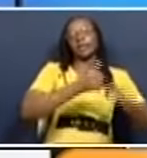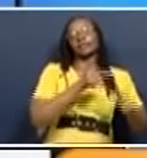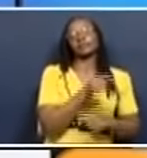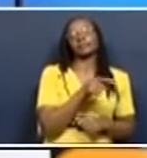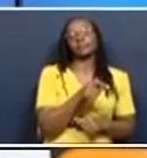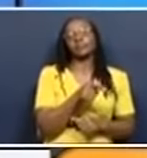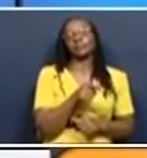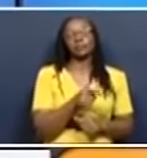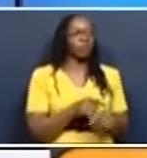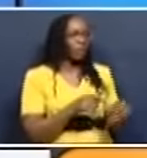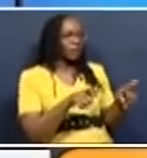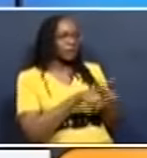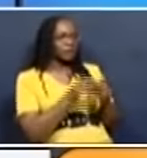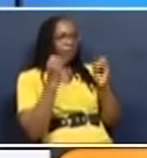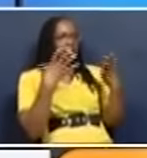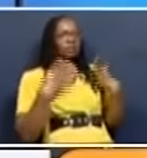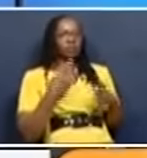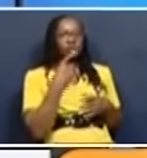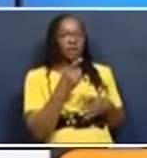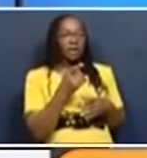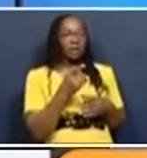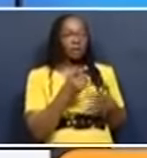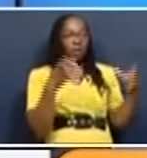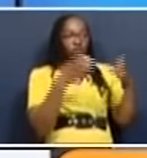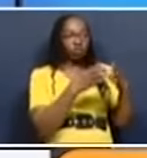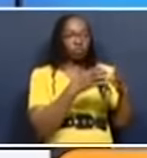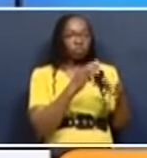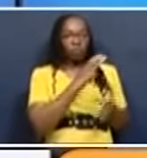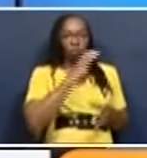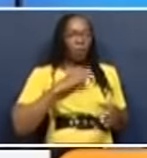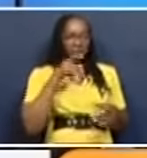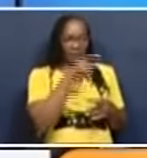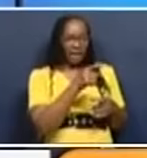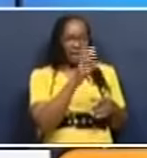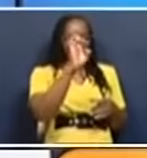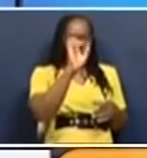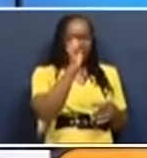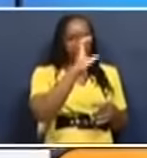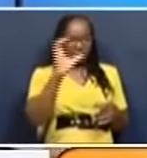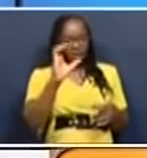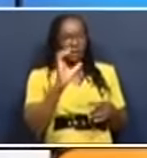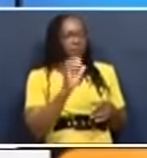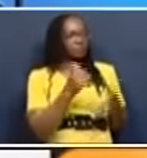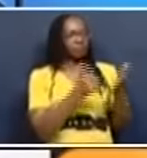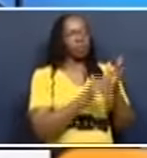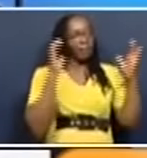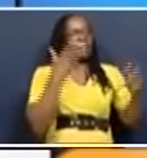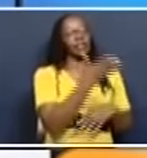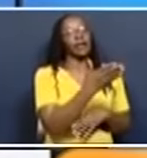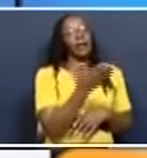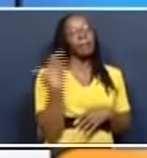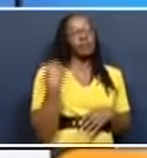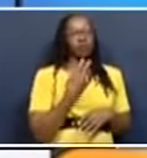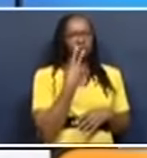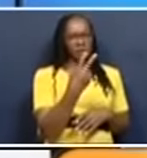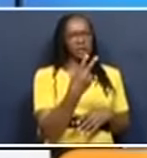have also said the Secretariat is the problem at the EACC, including recently we saw that play out between Kinesu and the Secretariat, the